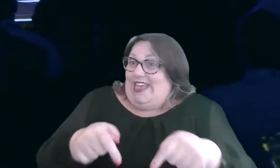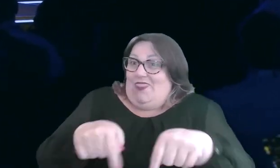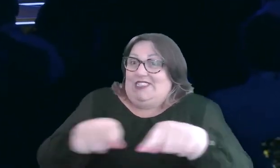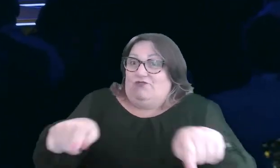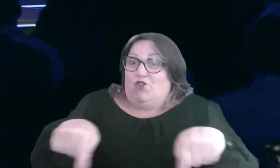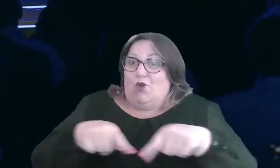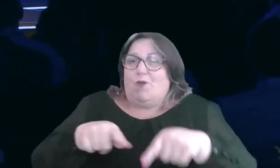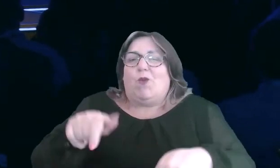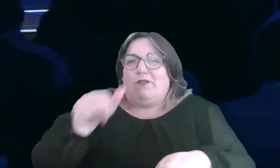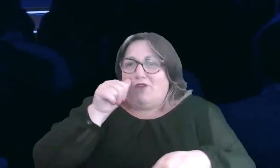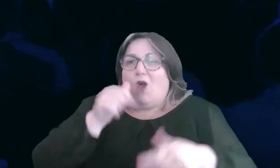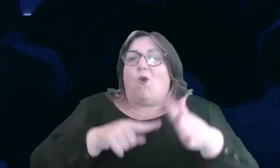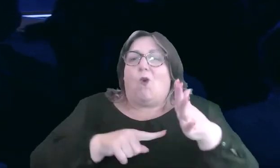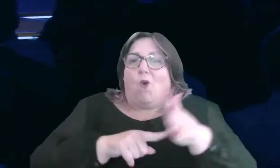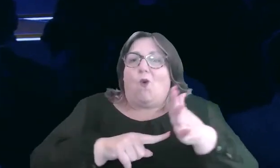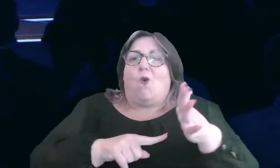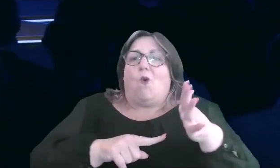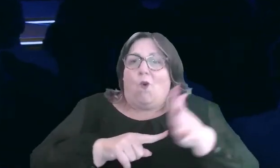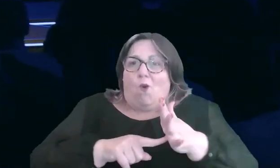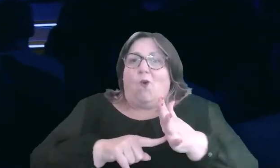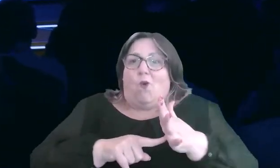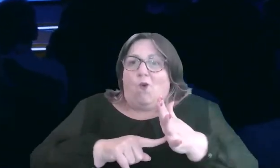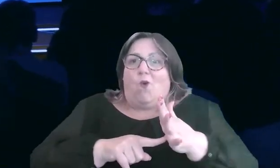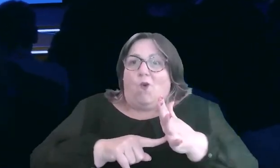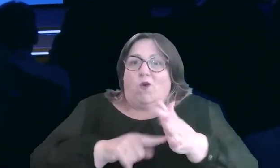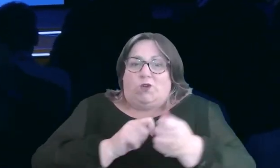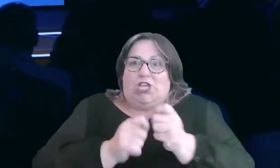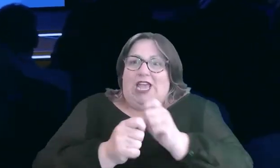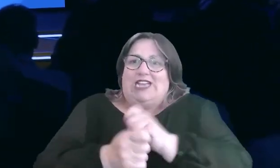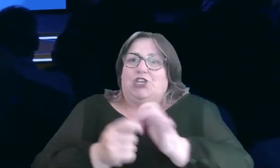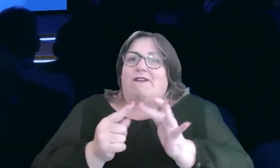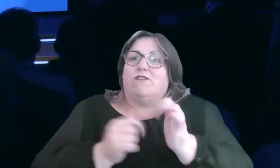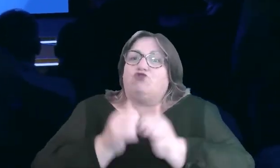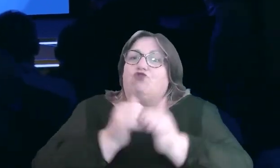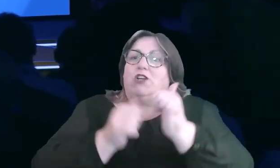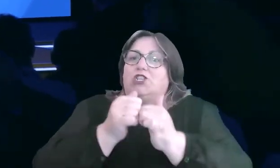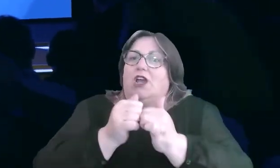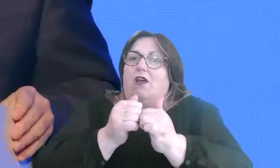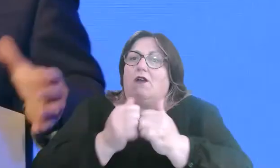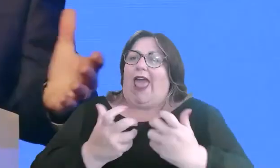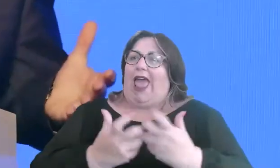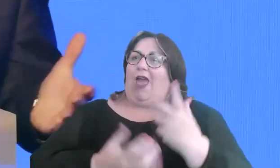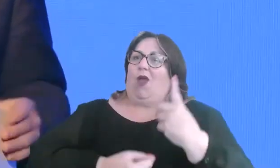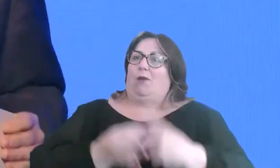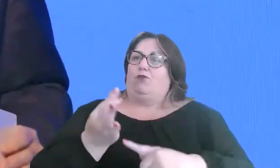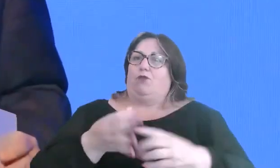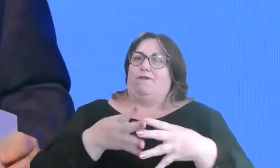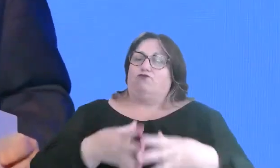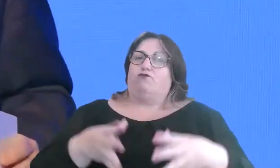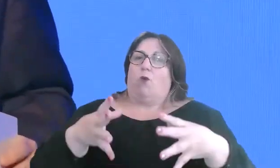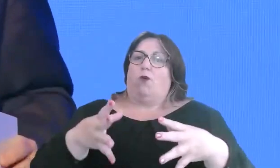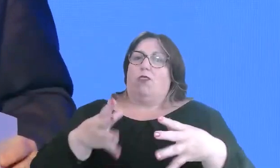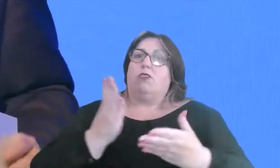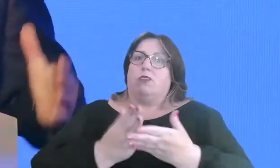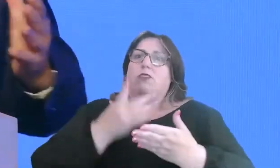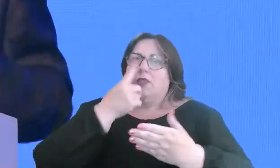and infrastructure and the regulatory environment. And where that can then drive growth in building of homes, what a difference that